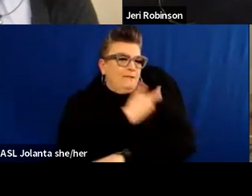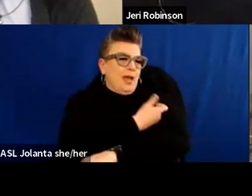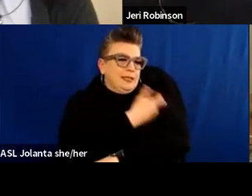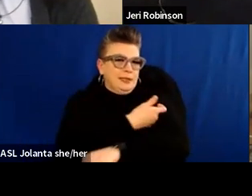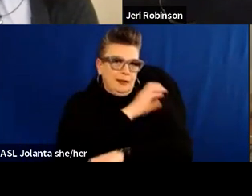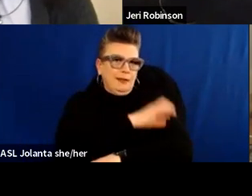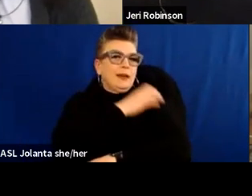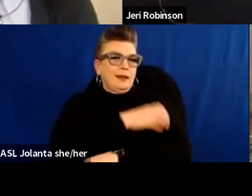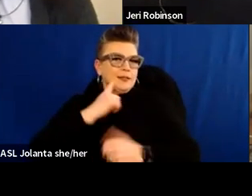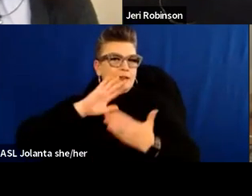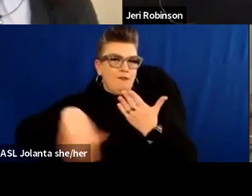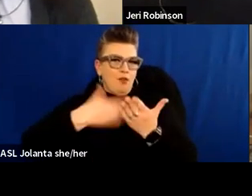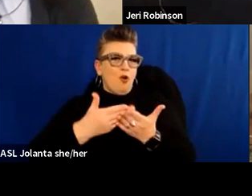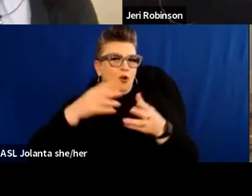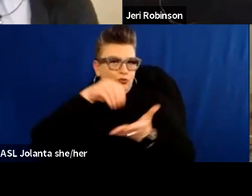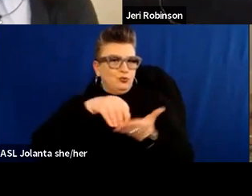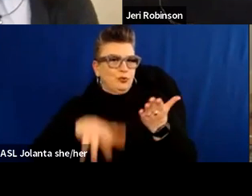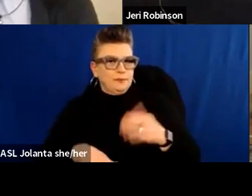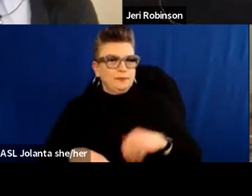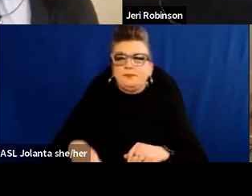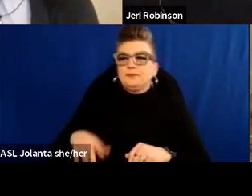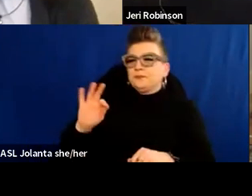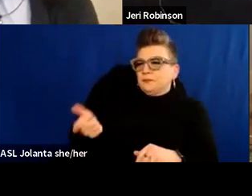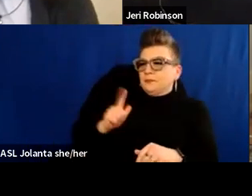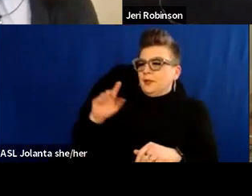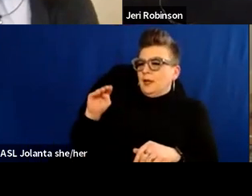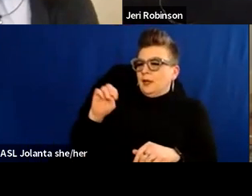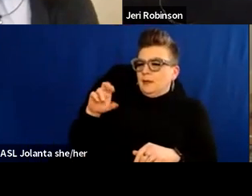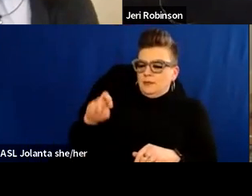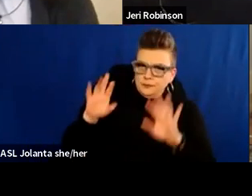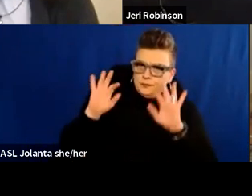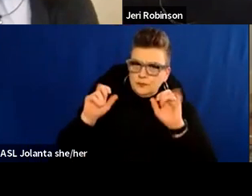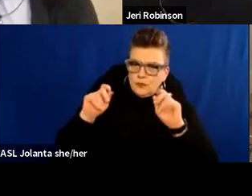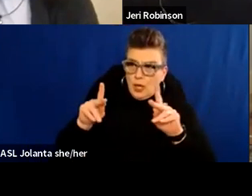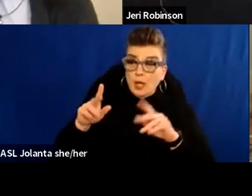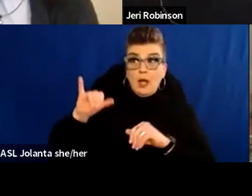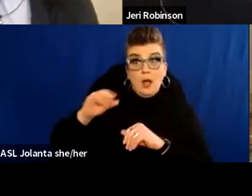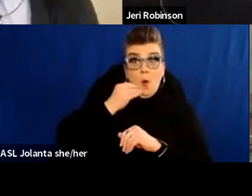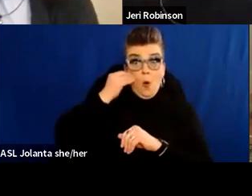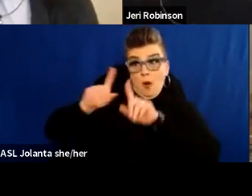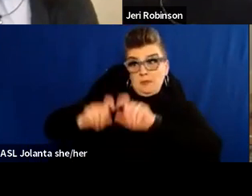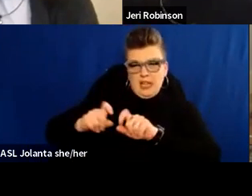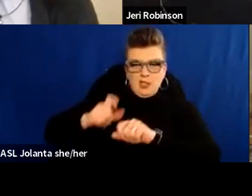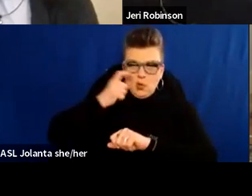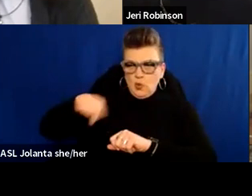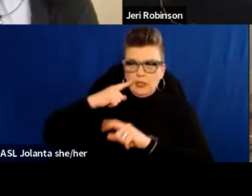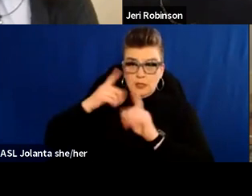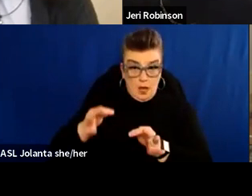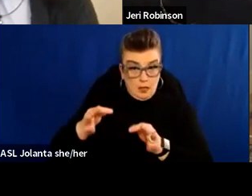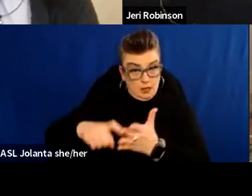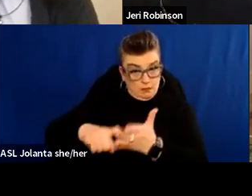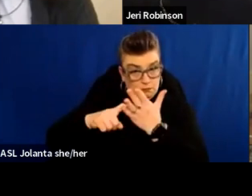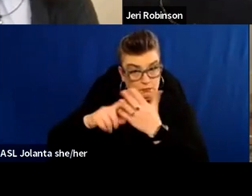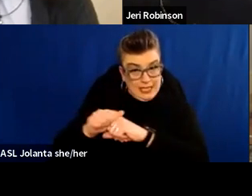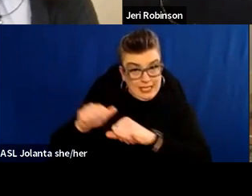okay um so about the being able to test at home so those who decide to test at home are they obligated to send proof